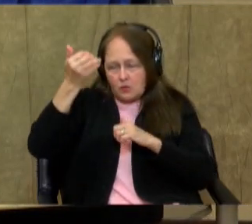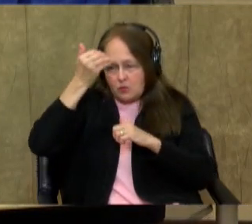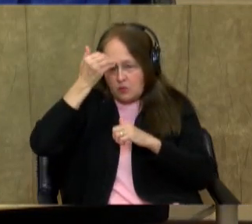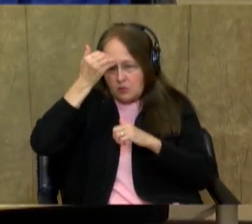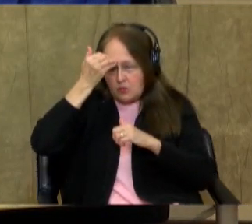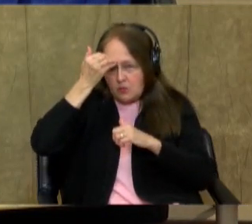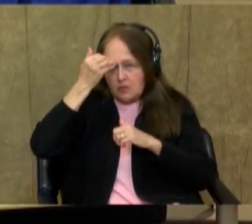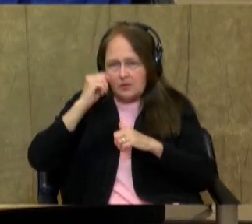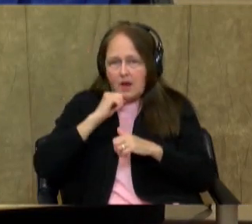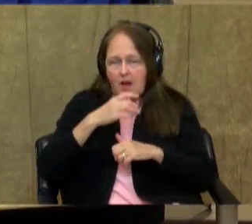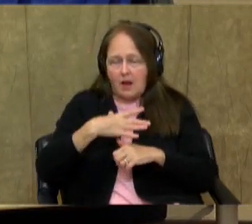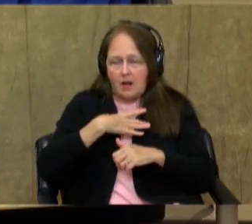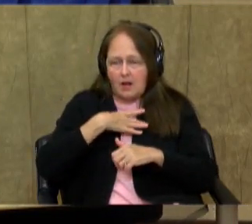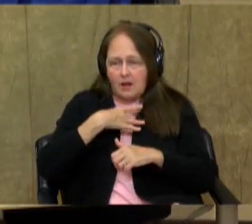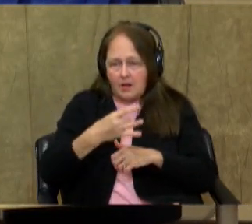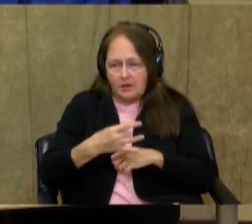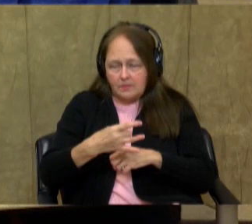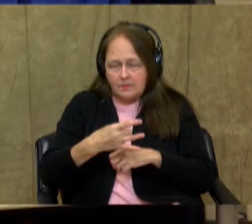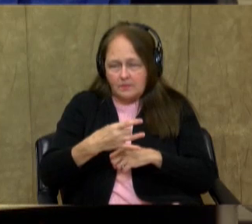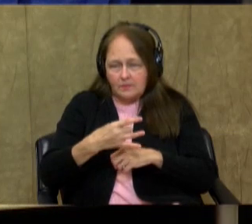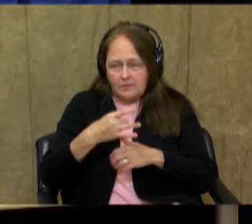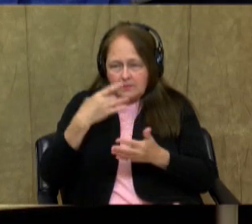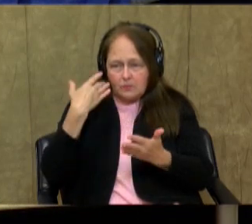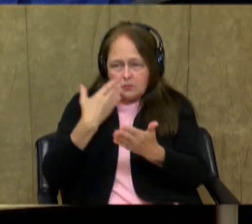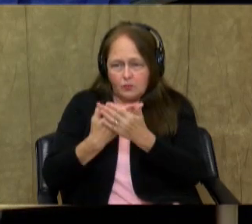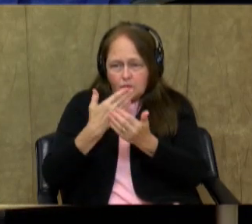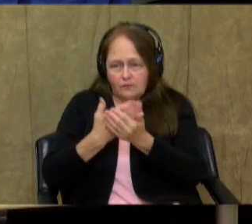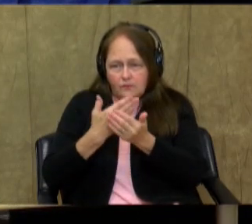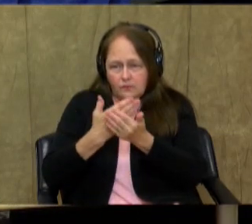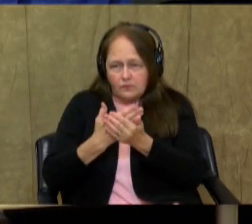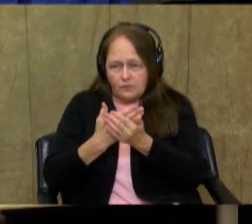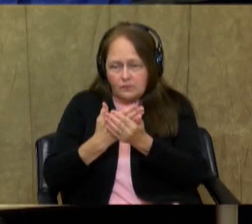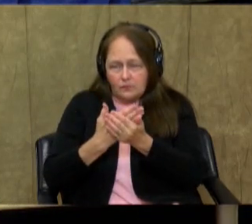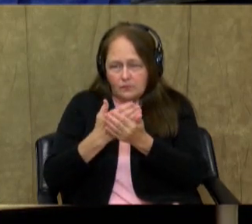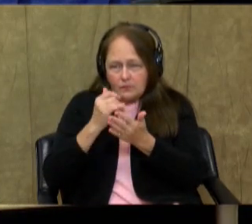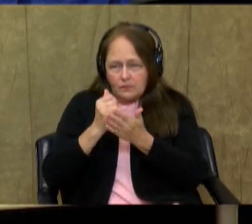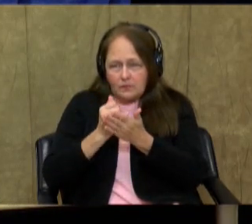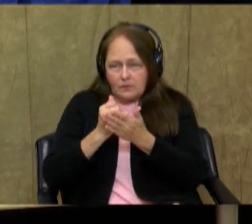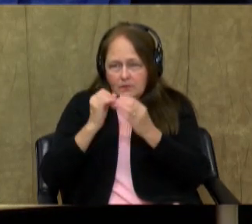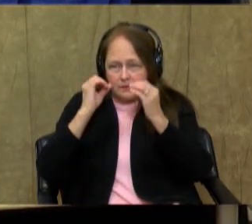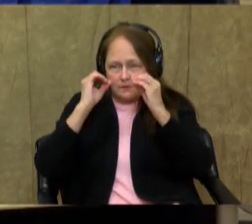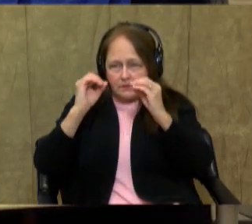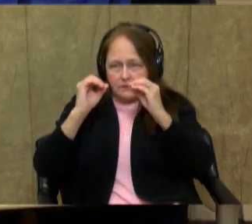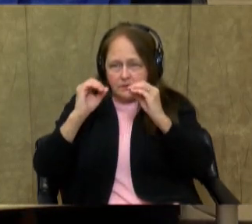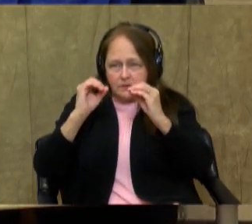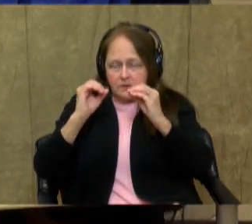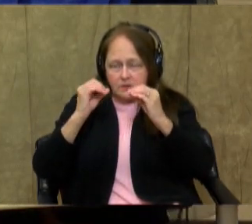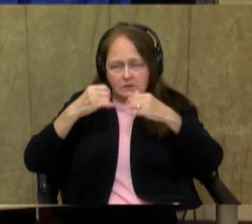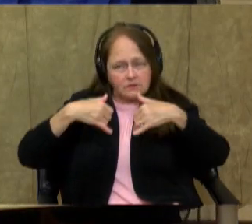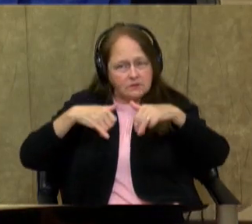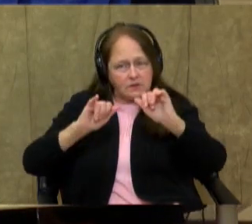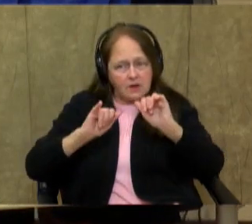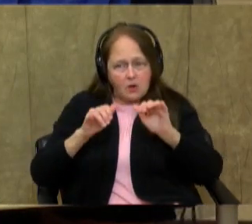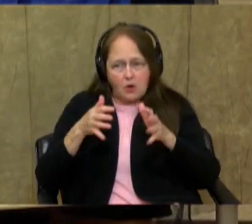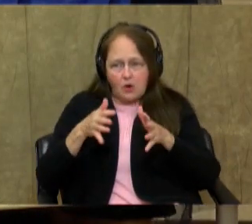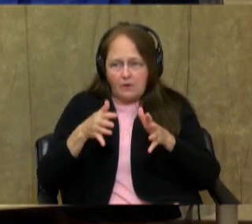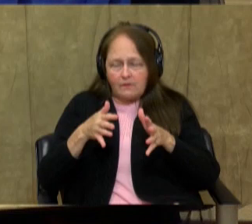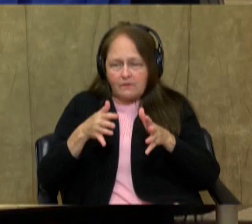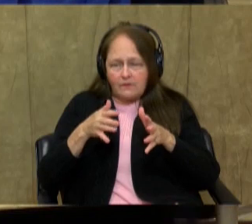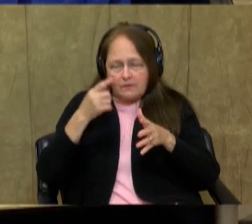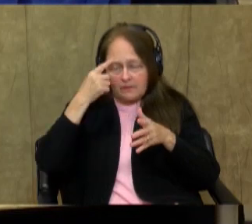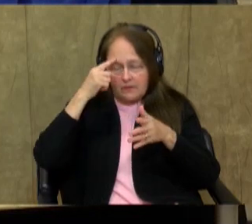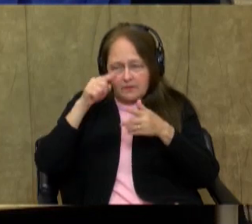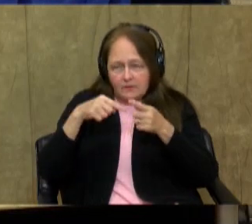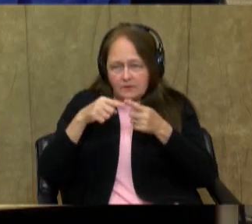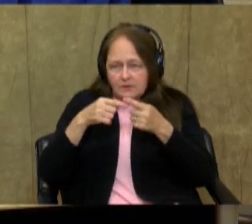he did not like it? Here's our proof. Dad tried to teach him, but he was still nervous. So the